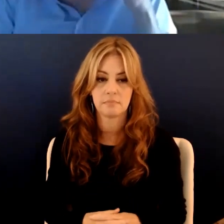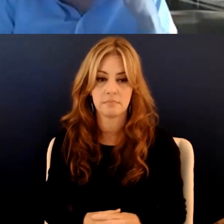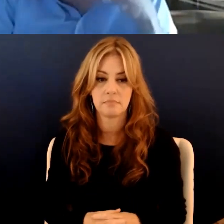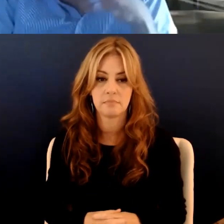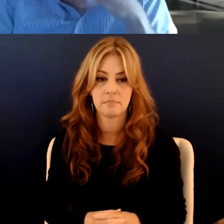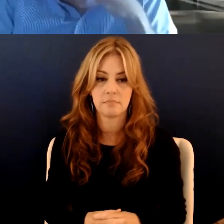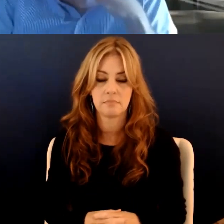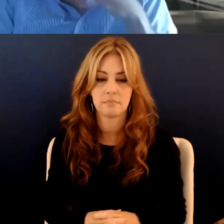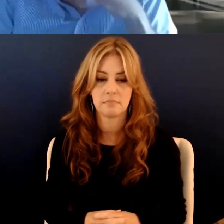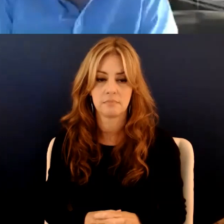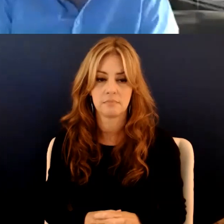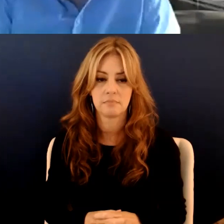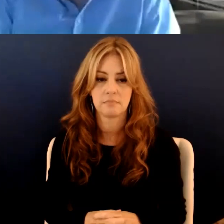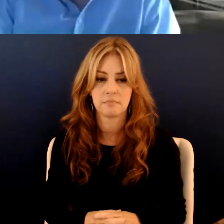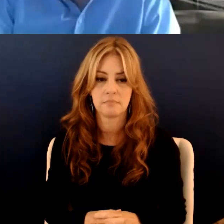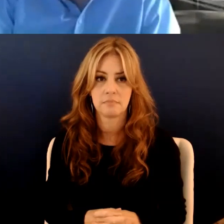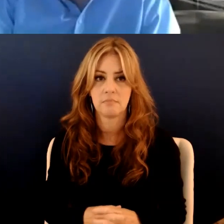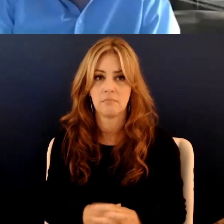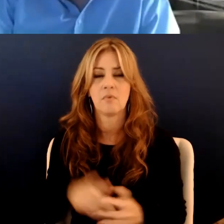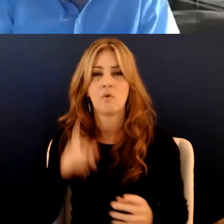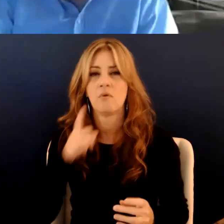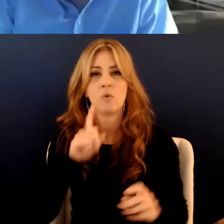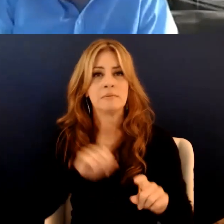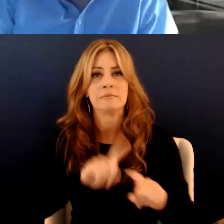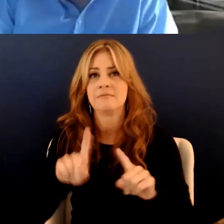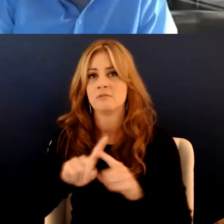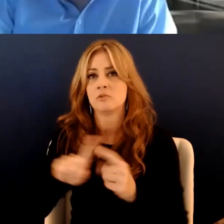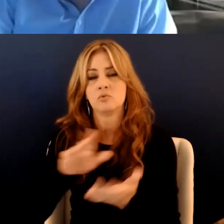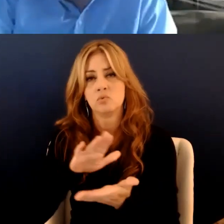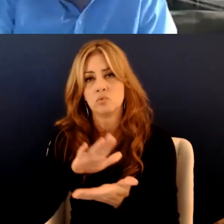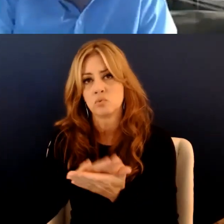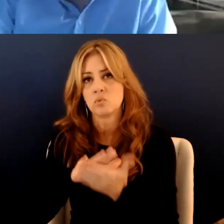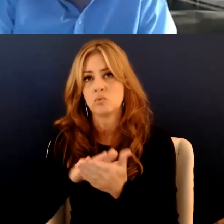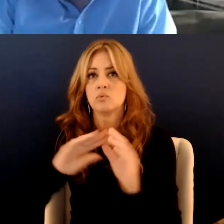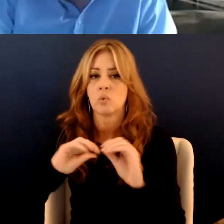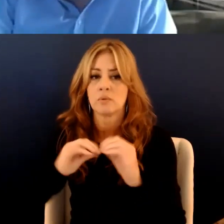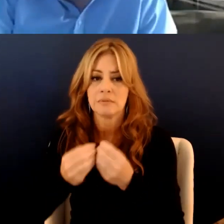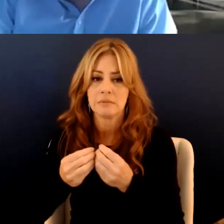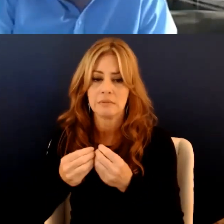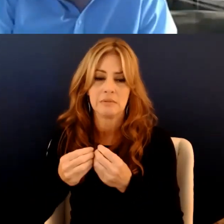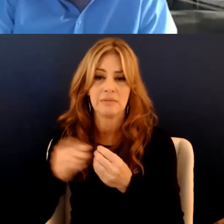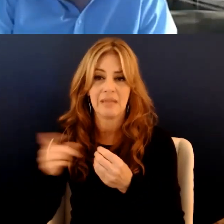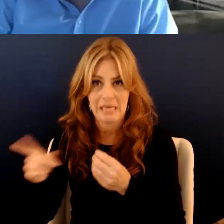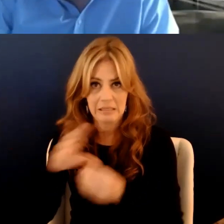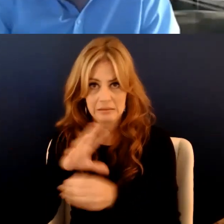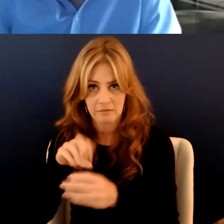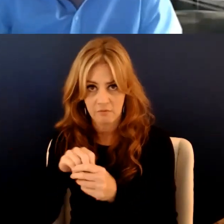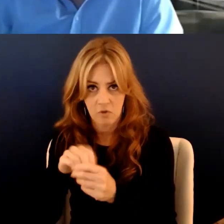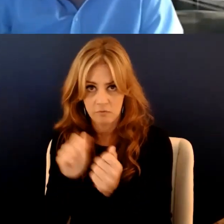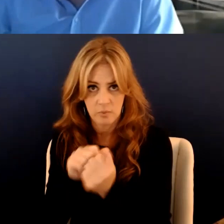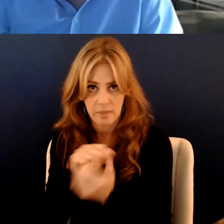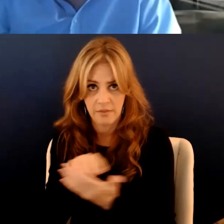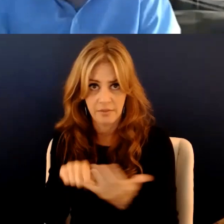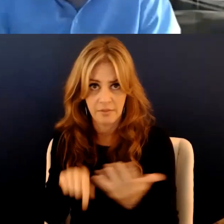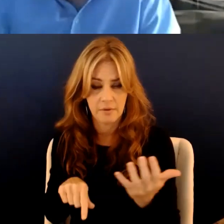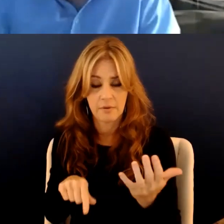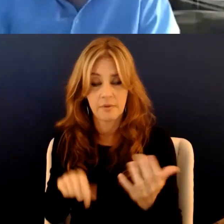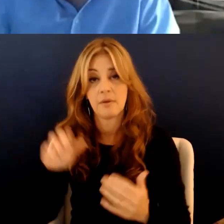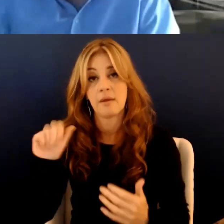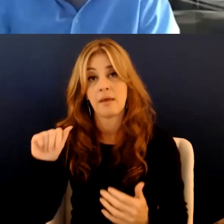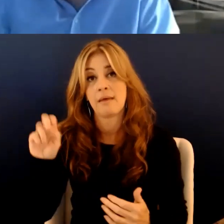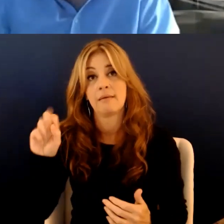range of institutions and organizations he interacts with, but